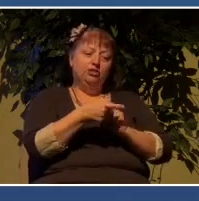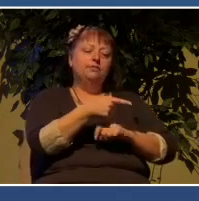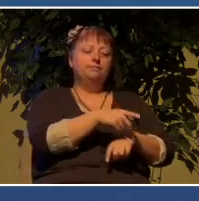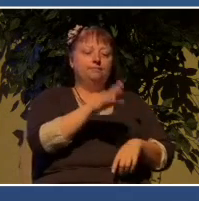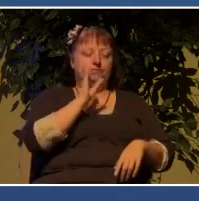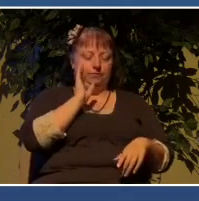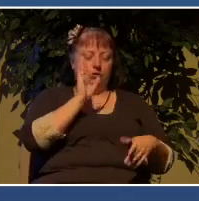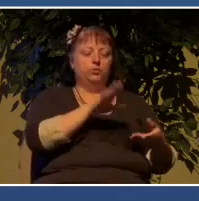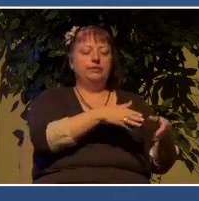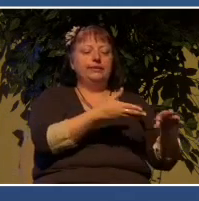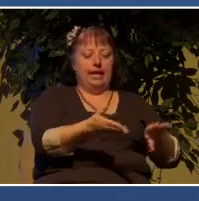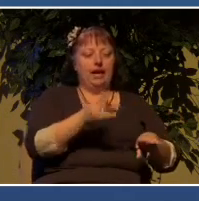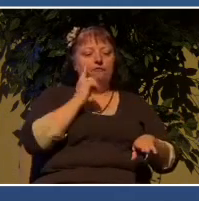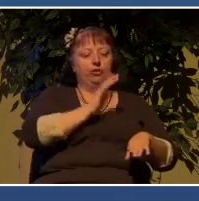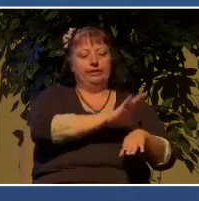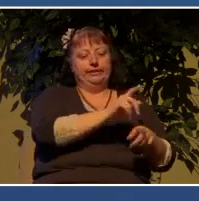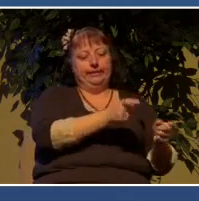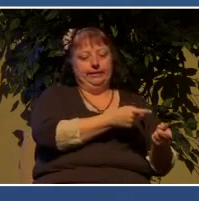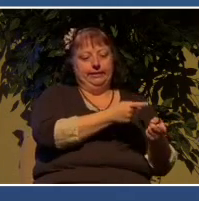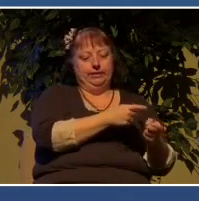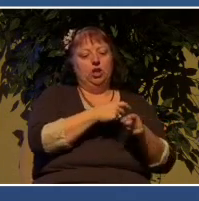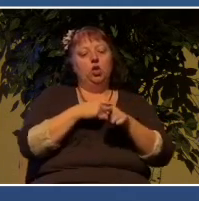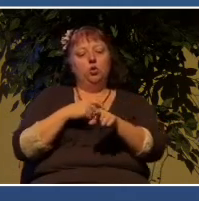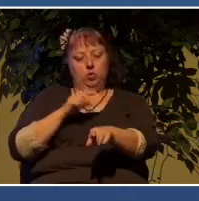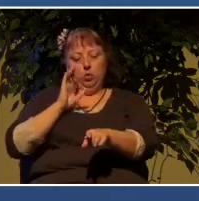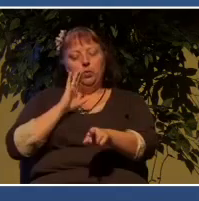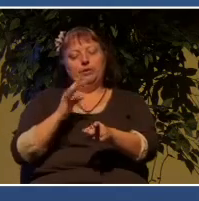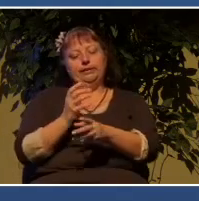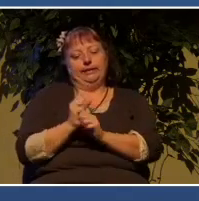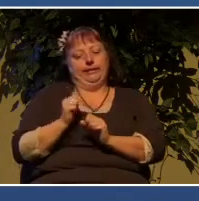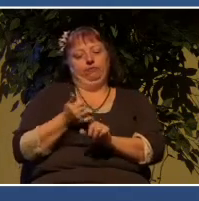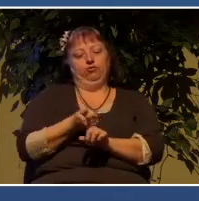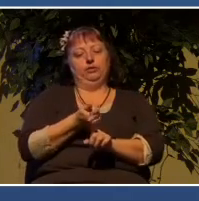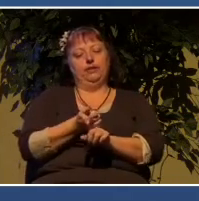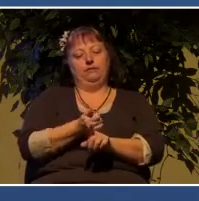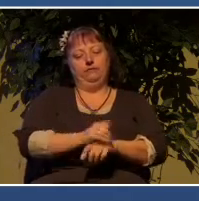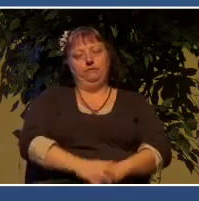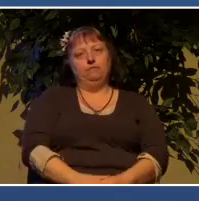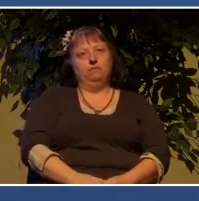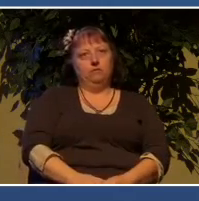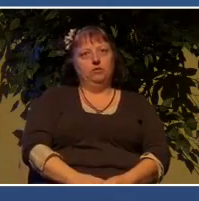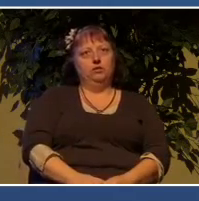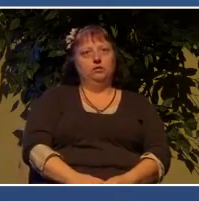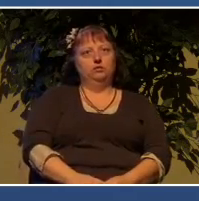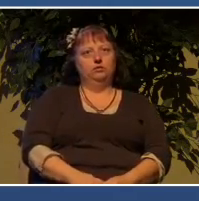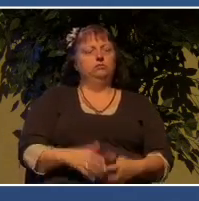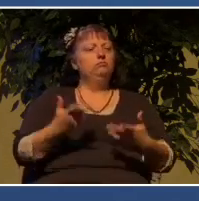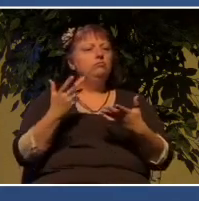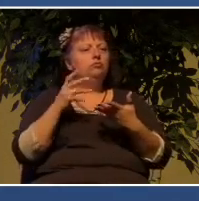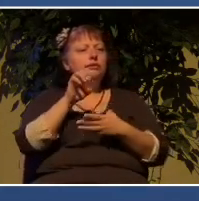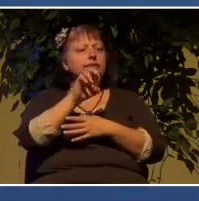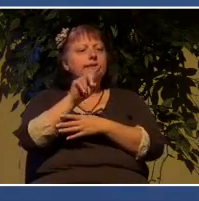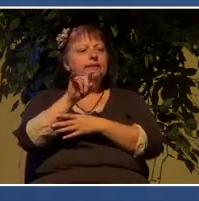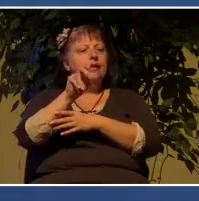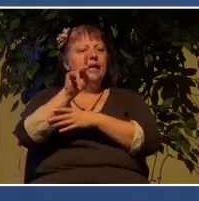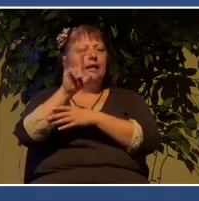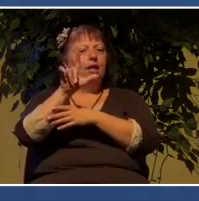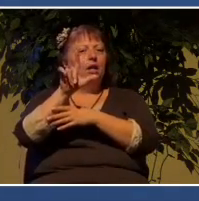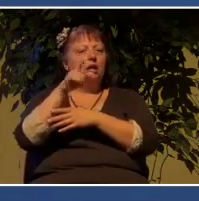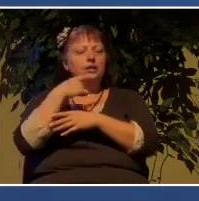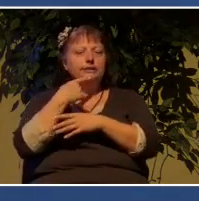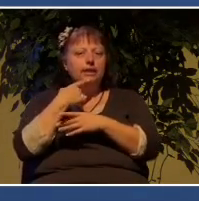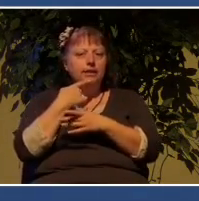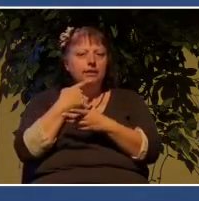you will save yourself. What's he saying? If I see somebody